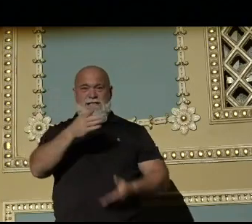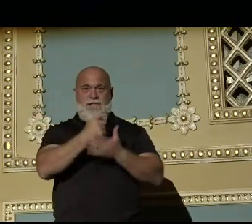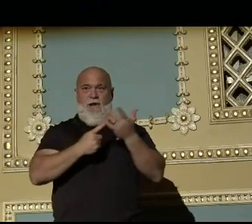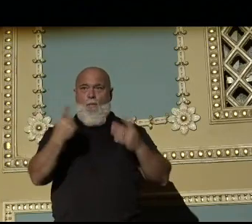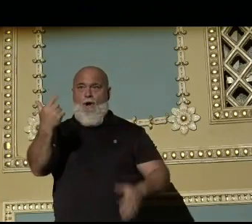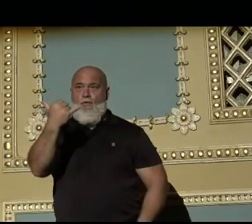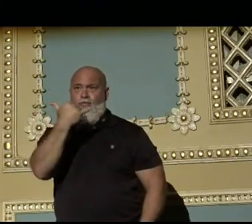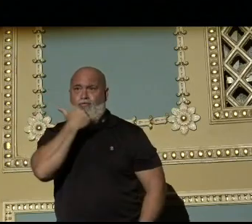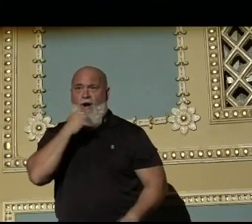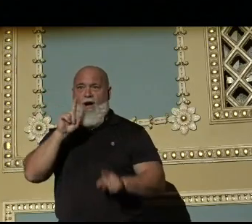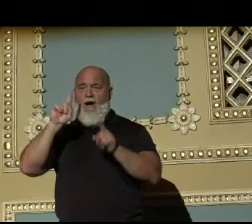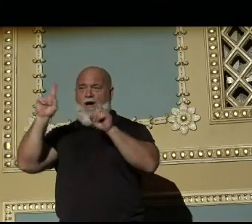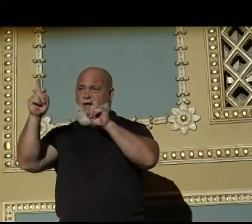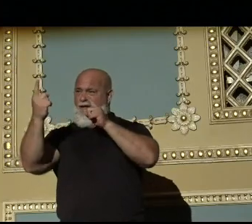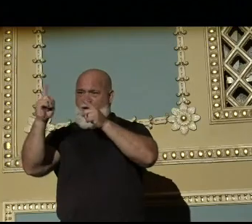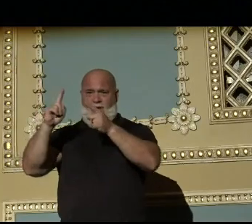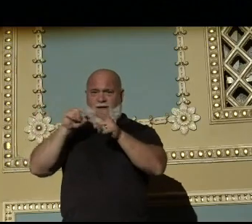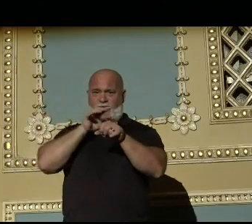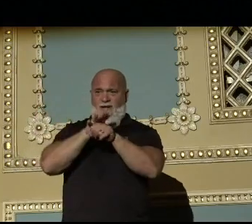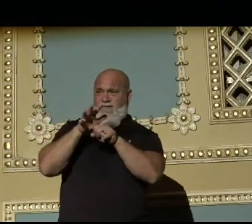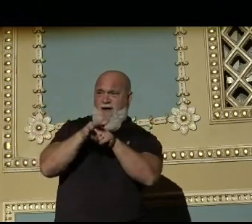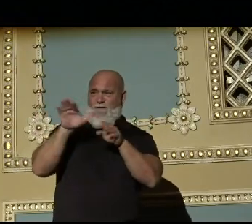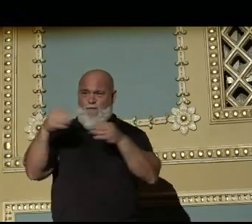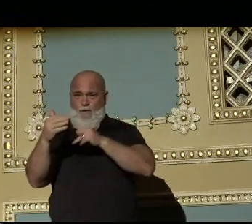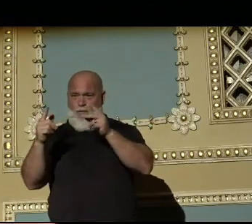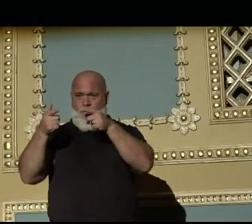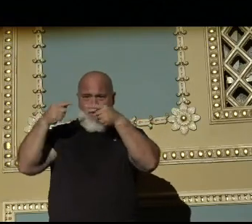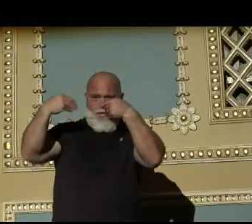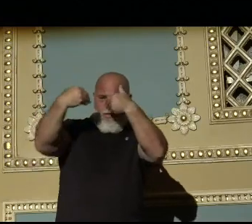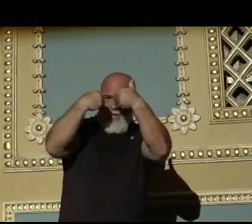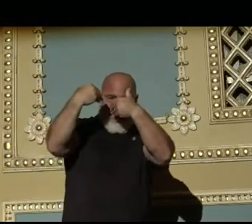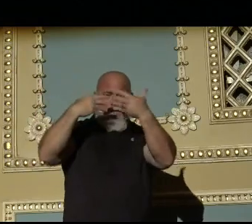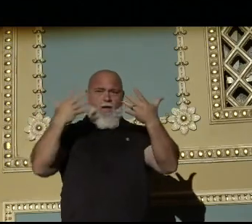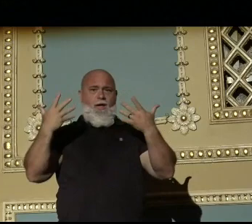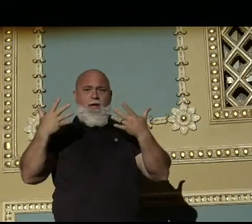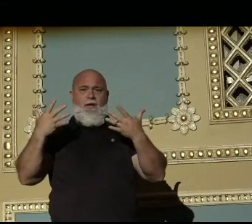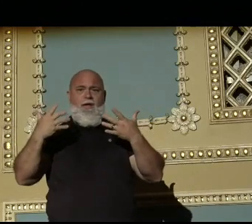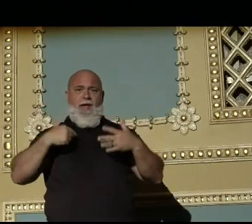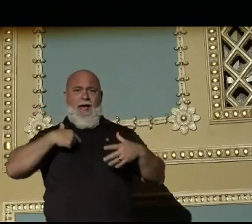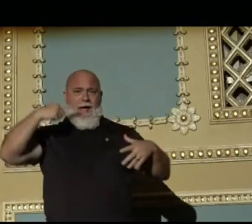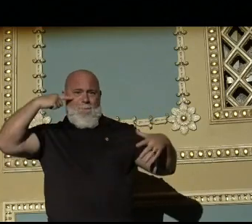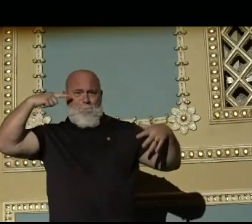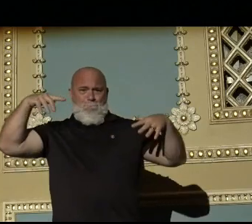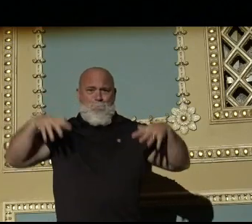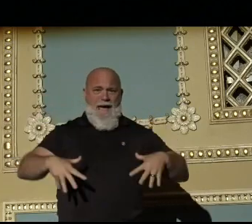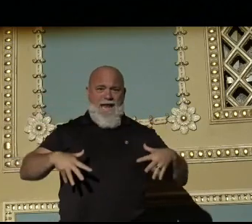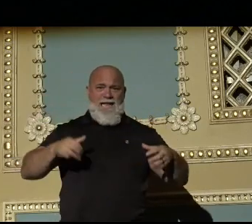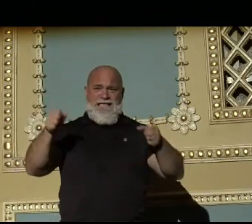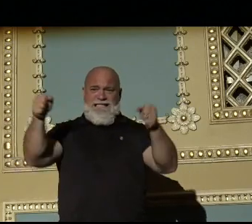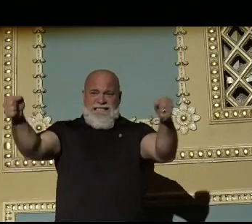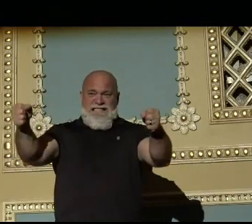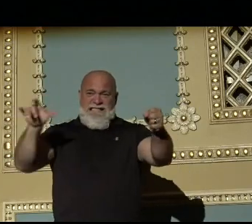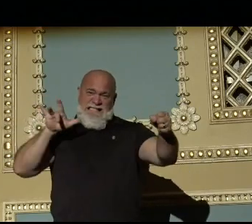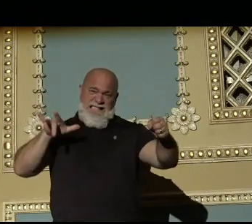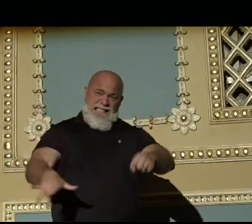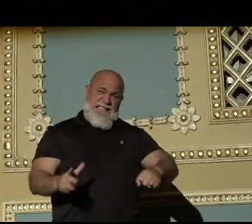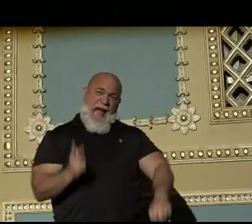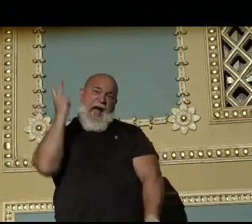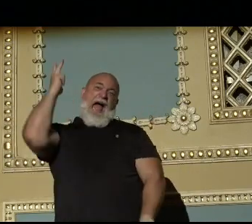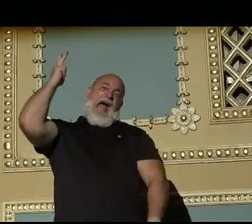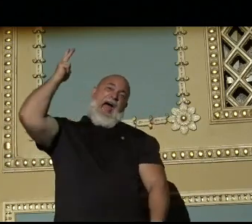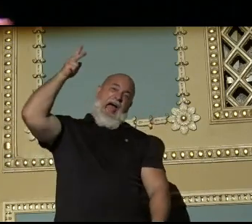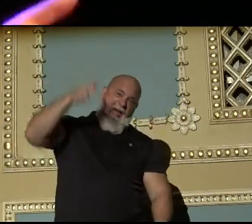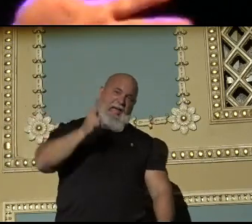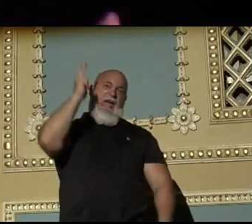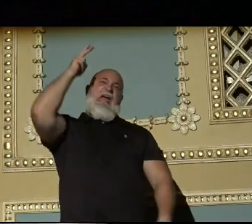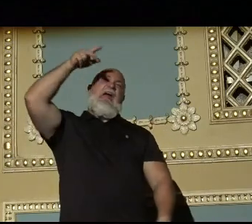not enough room for headlights and taillights in a roundabout. So I panicked, grabbed the wheel 10 and 2, gassed it up over the curb, over 2 lawns, down the